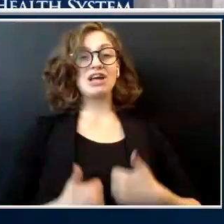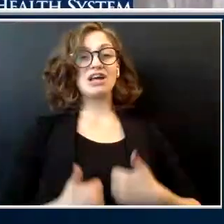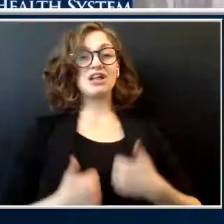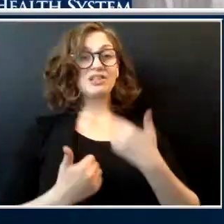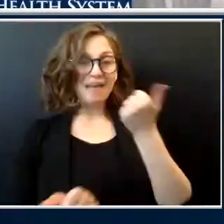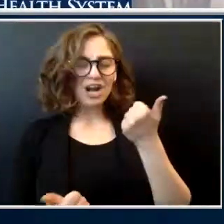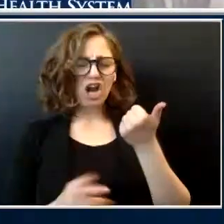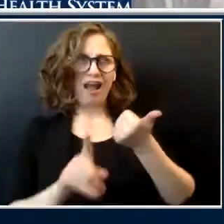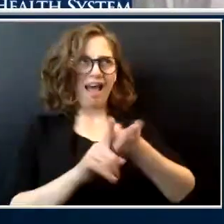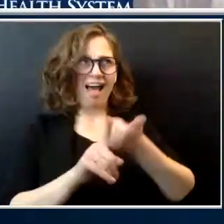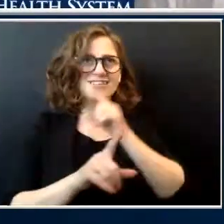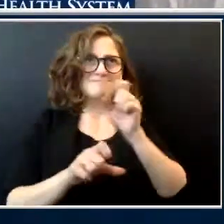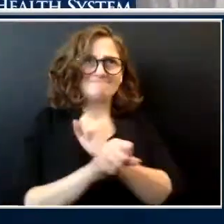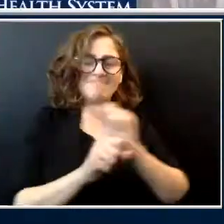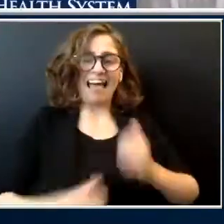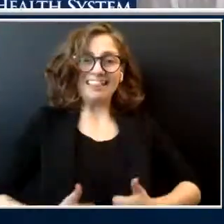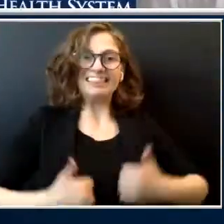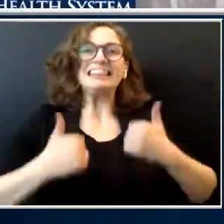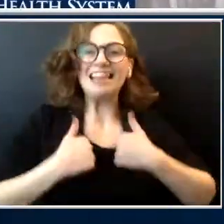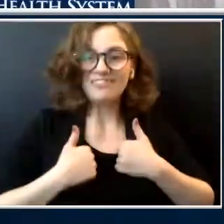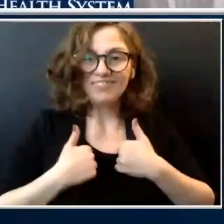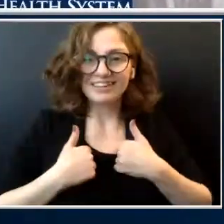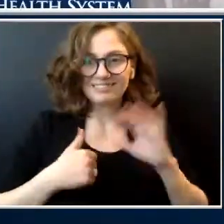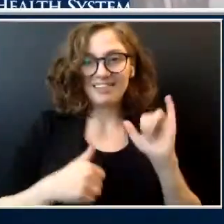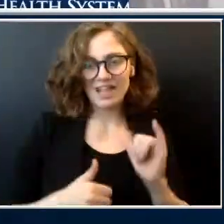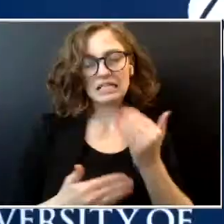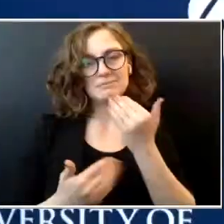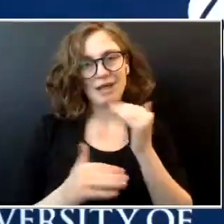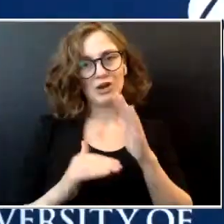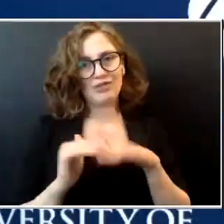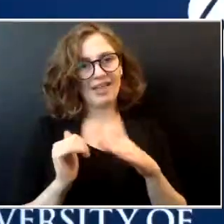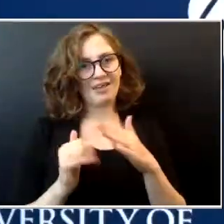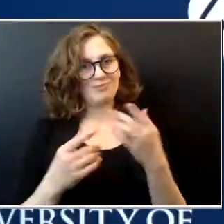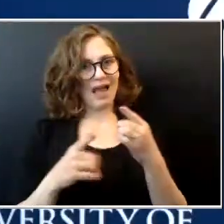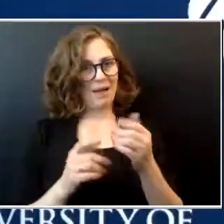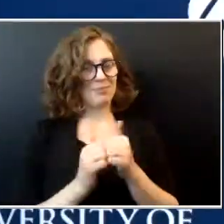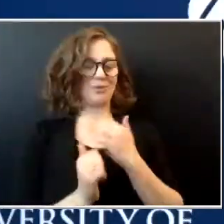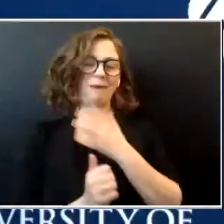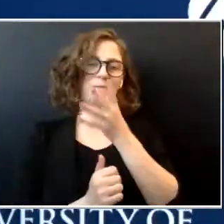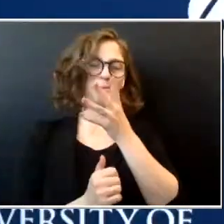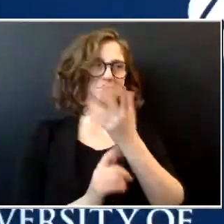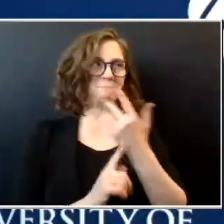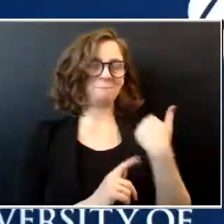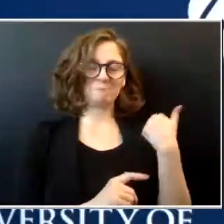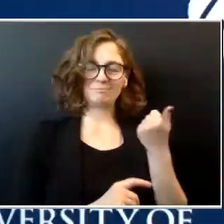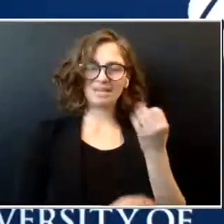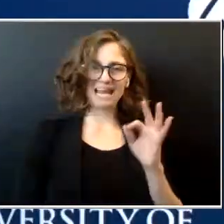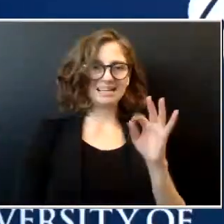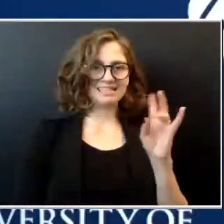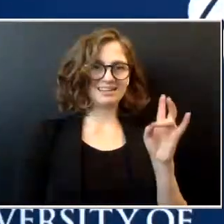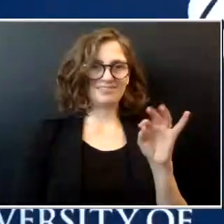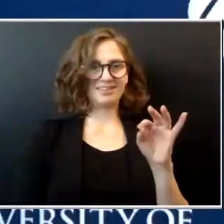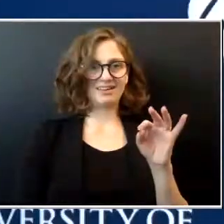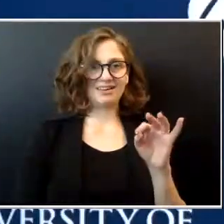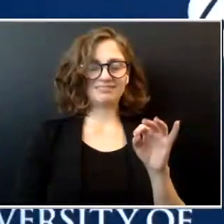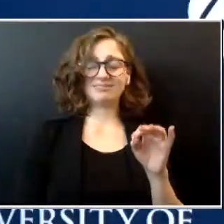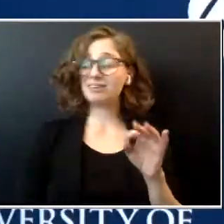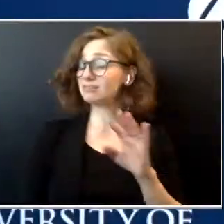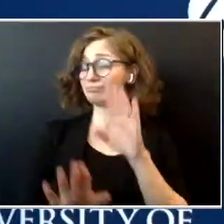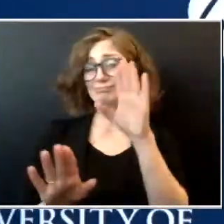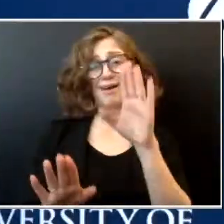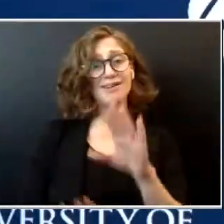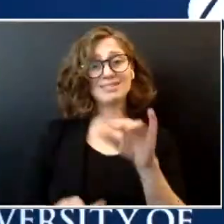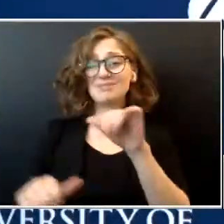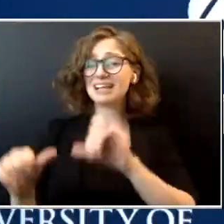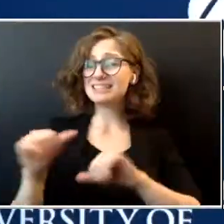than what happened with my mom back in 1979. Huh. Yeah. No, really awesome science and medicine, right?